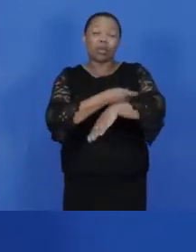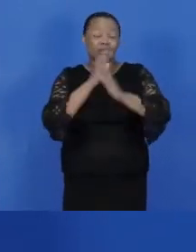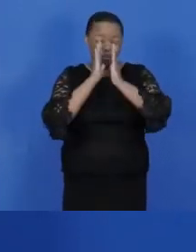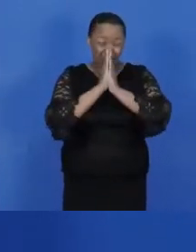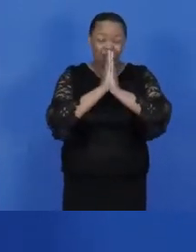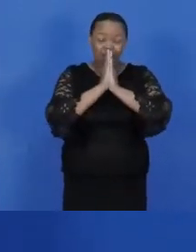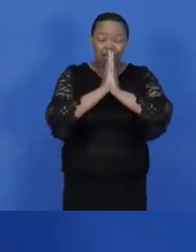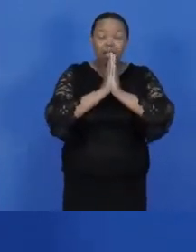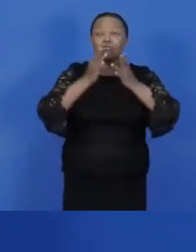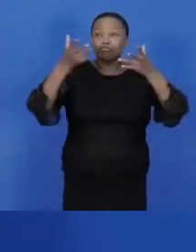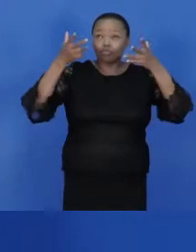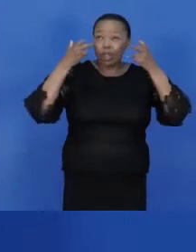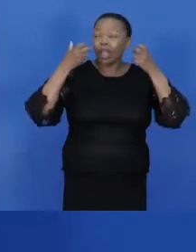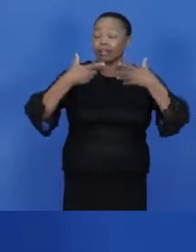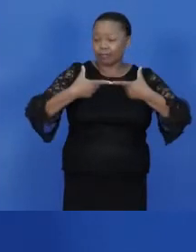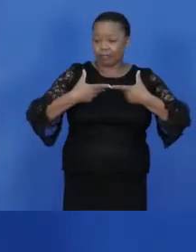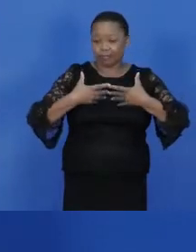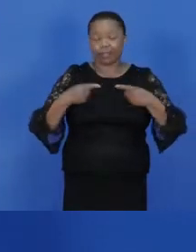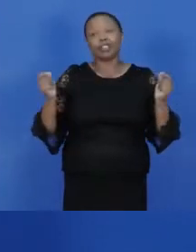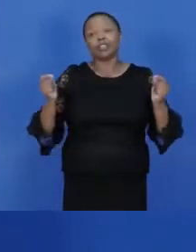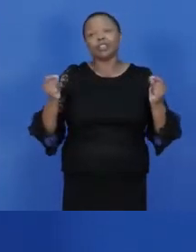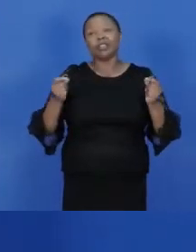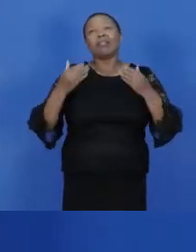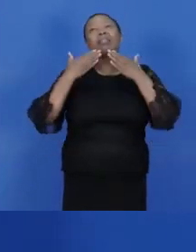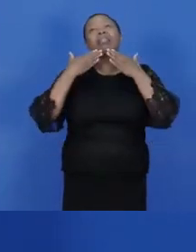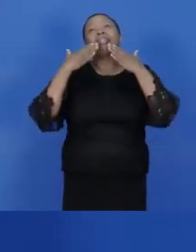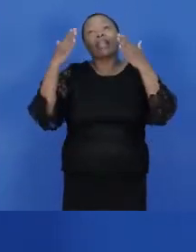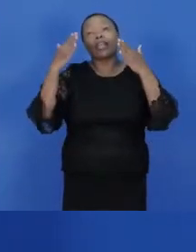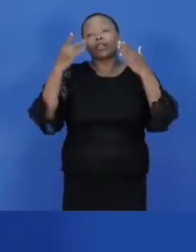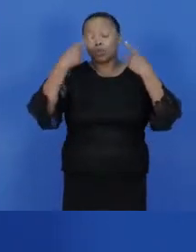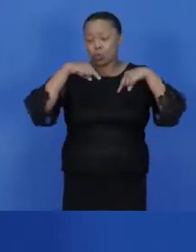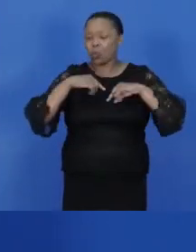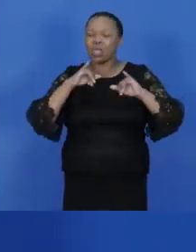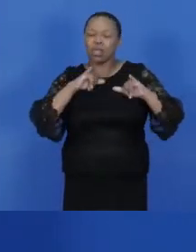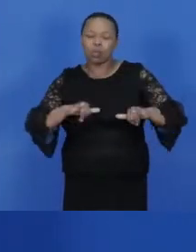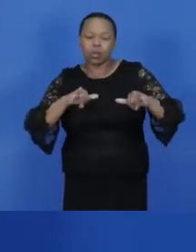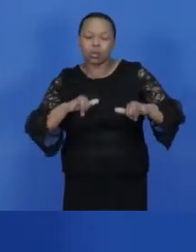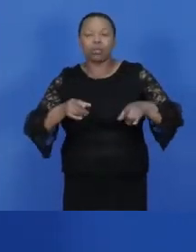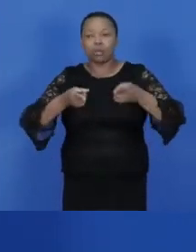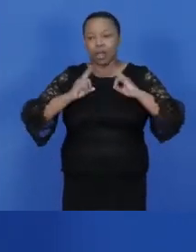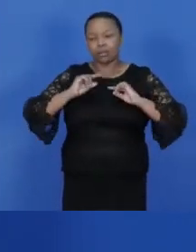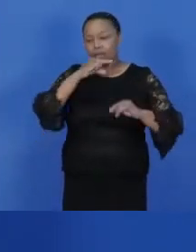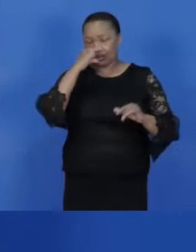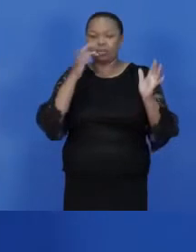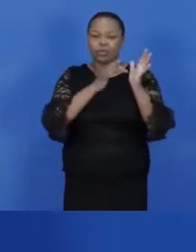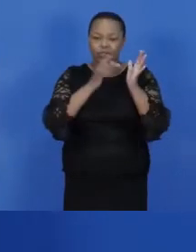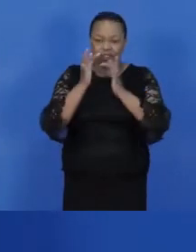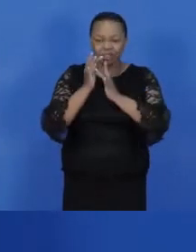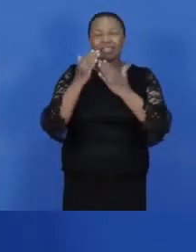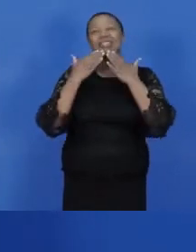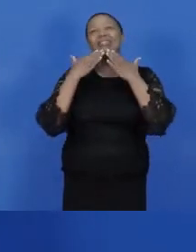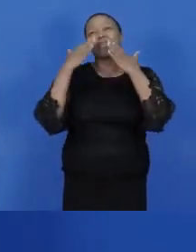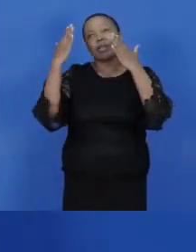morning, already you have heard us, and we say thank you that we'll be waiting for answers in the name of Jesus Christ, my